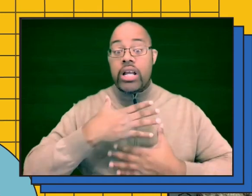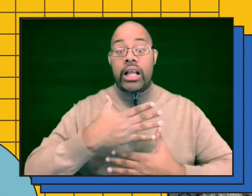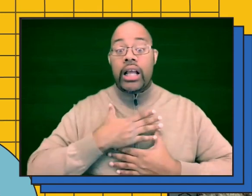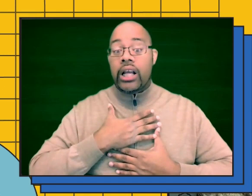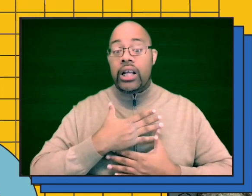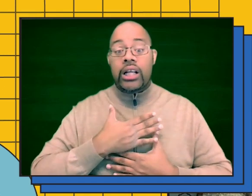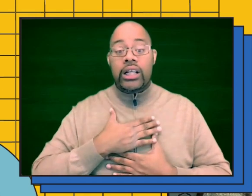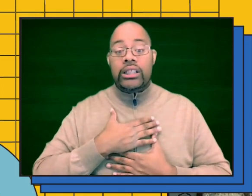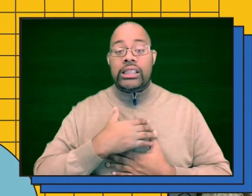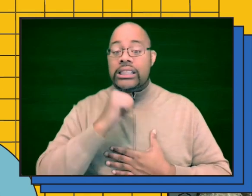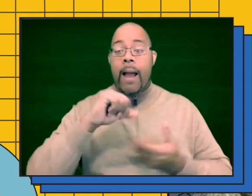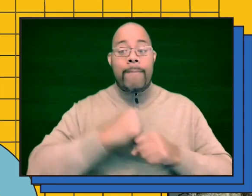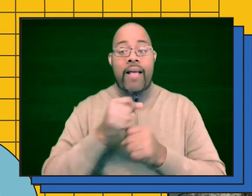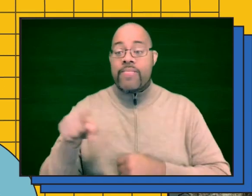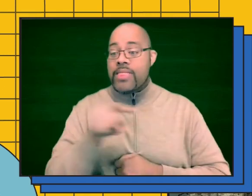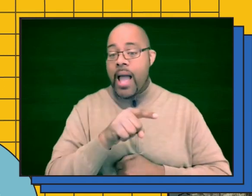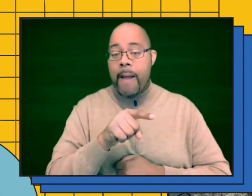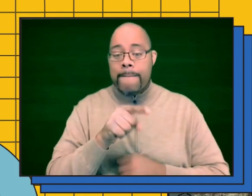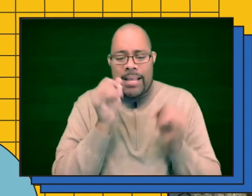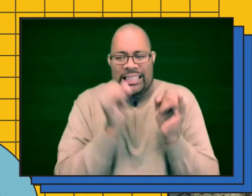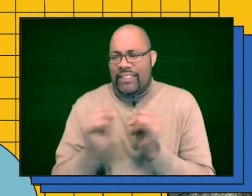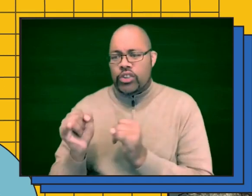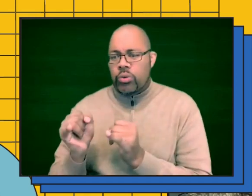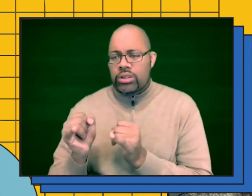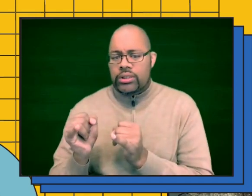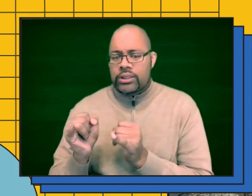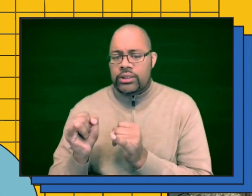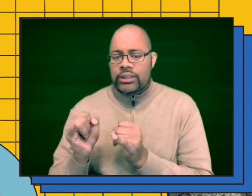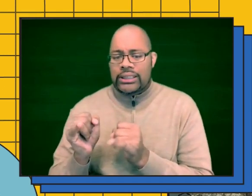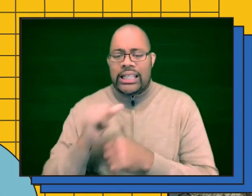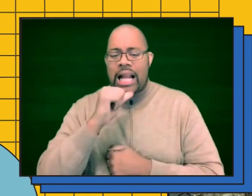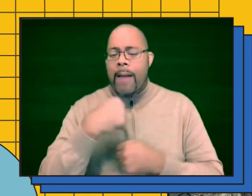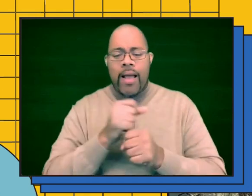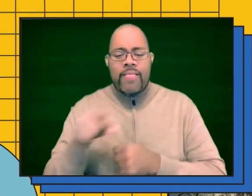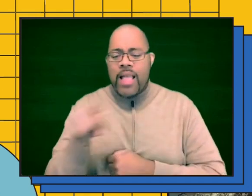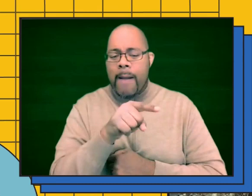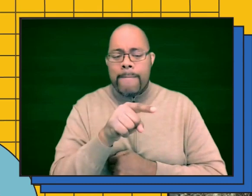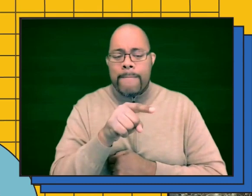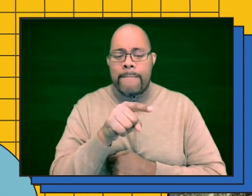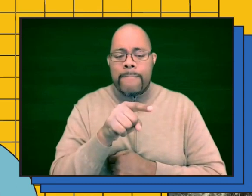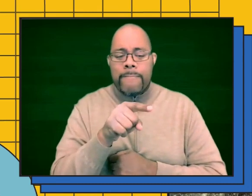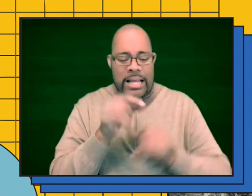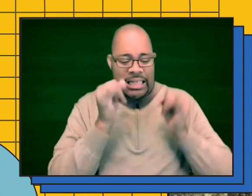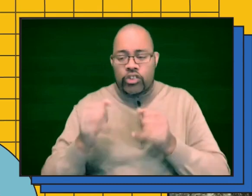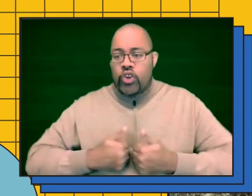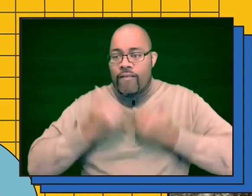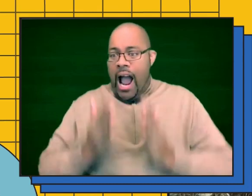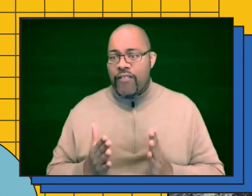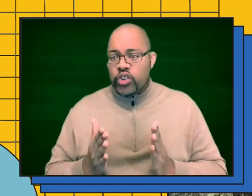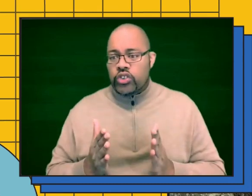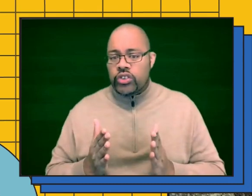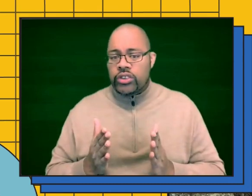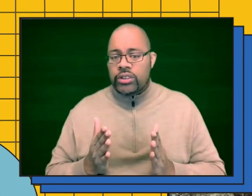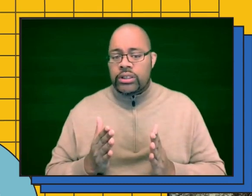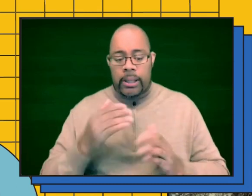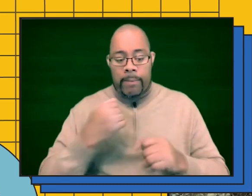Their breathing did not make them individuals, did not make them individual